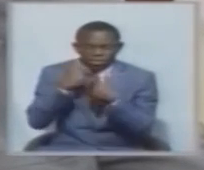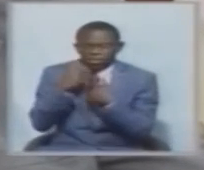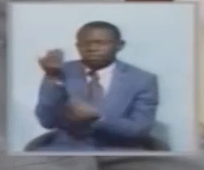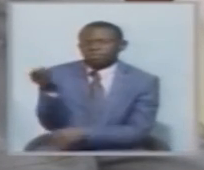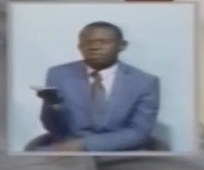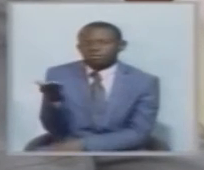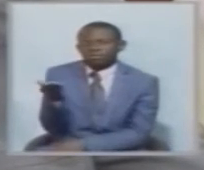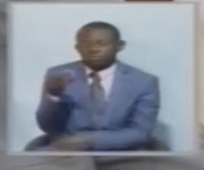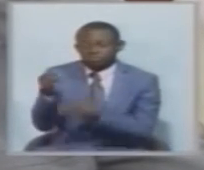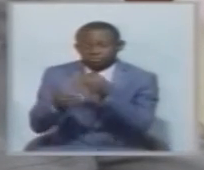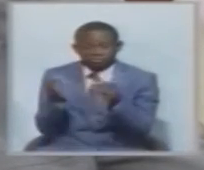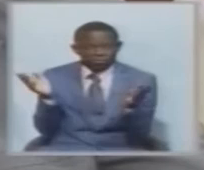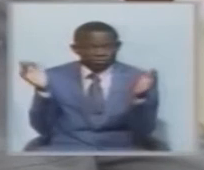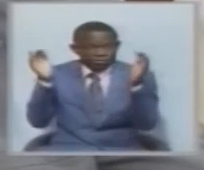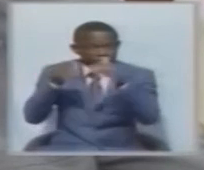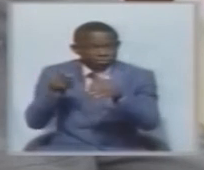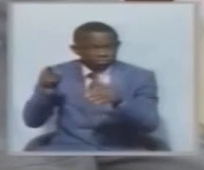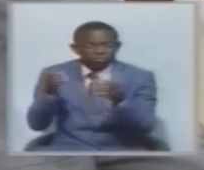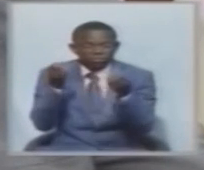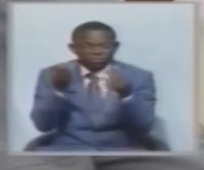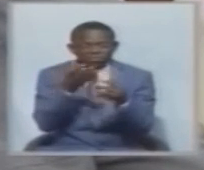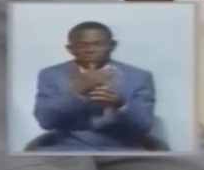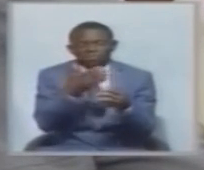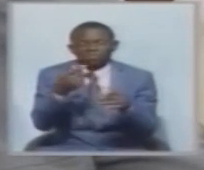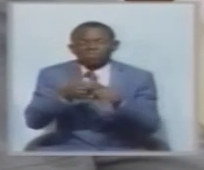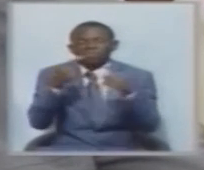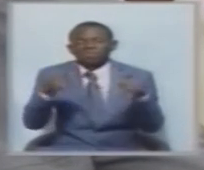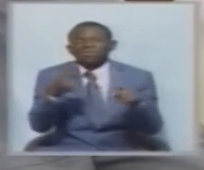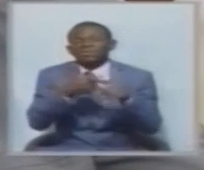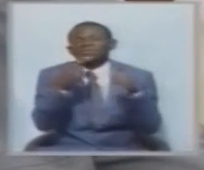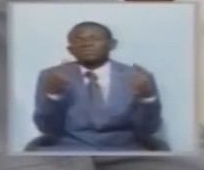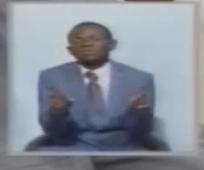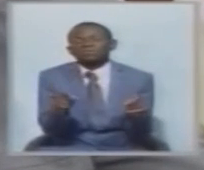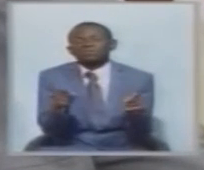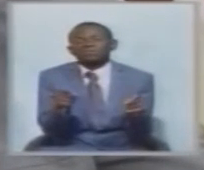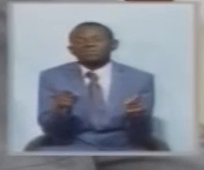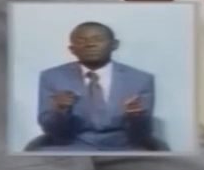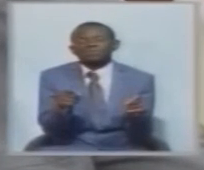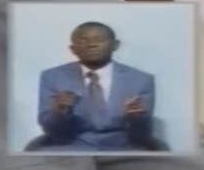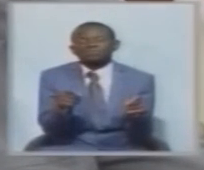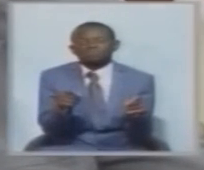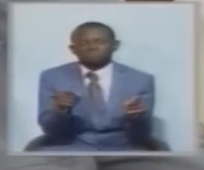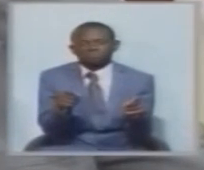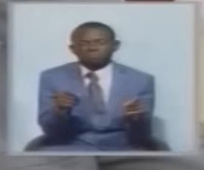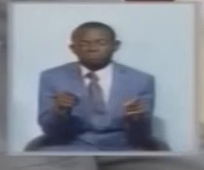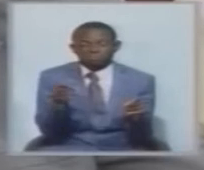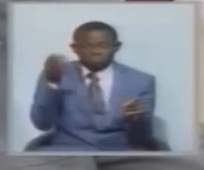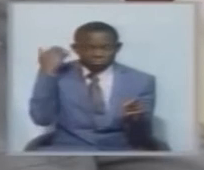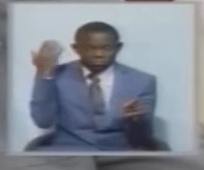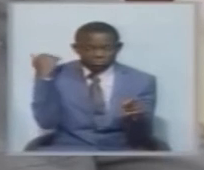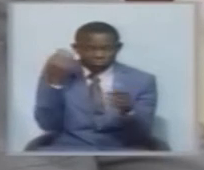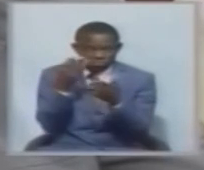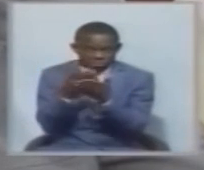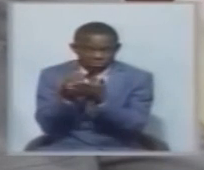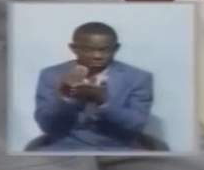there that will actually, we're using that money to actually ensure that we expend